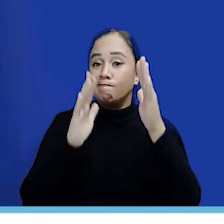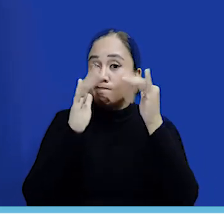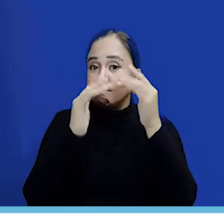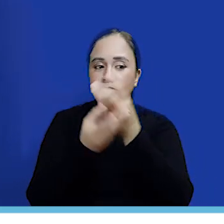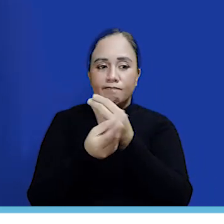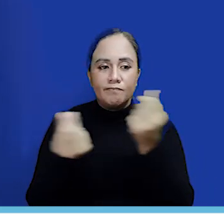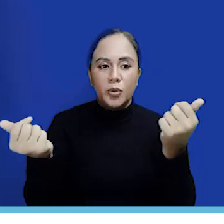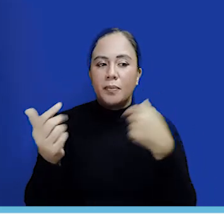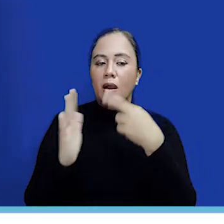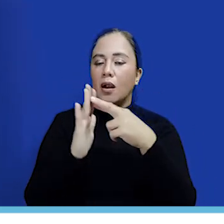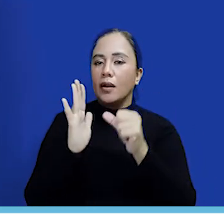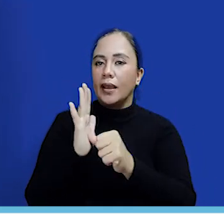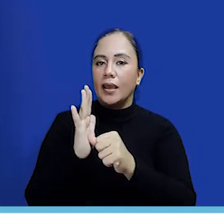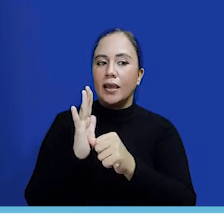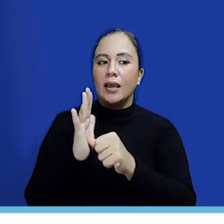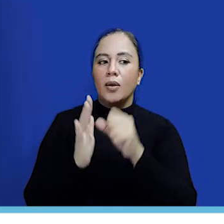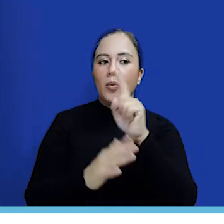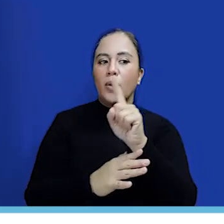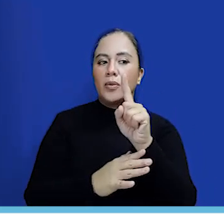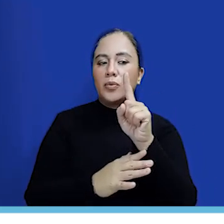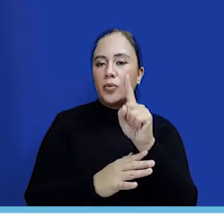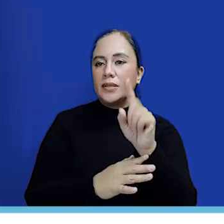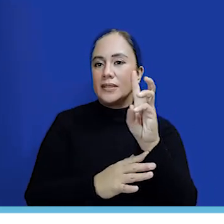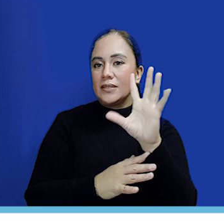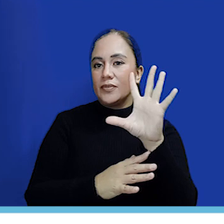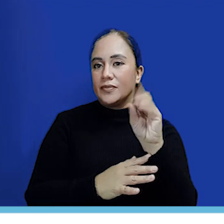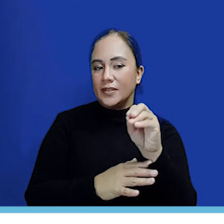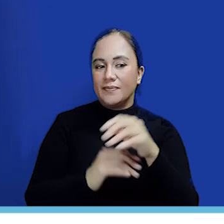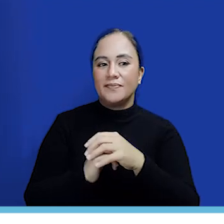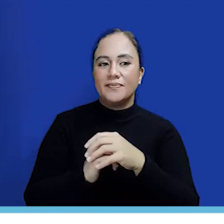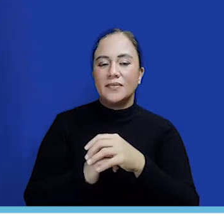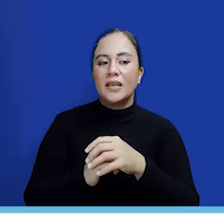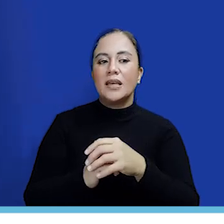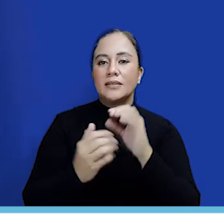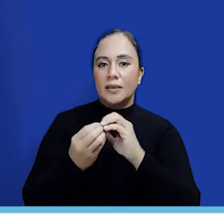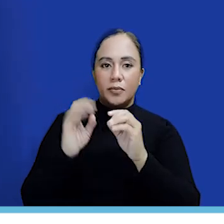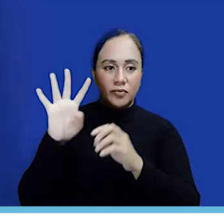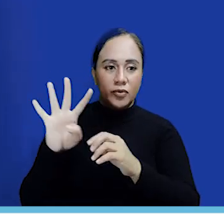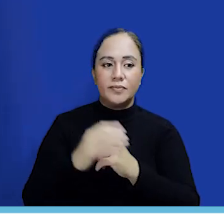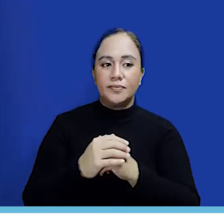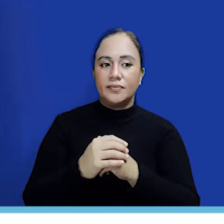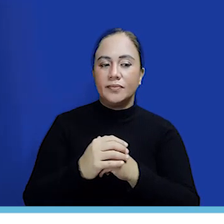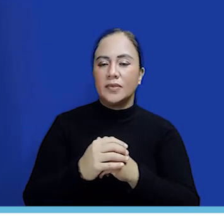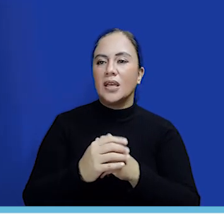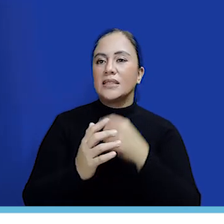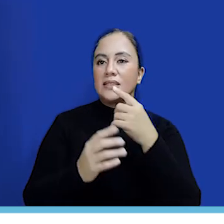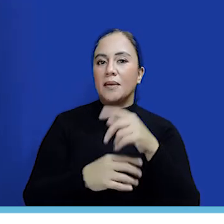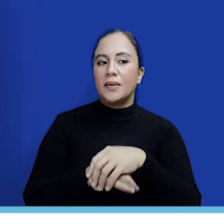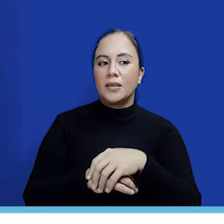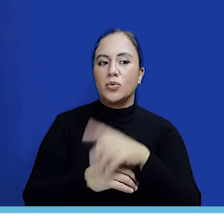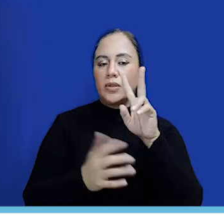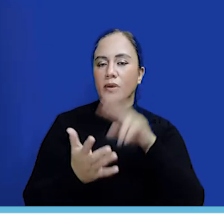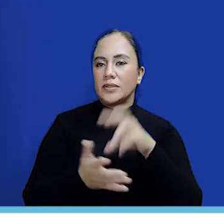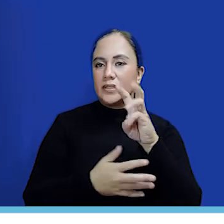is hopefully addressed by Republic Act 11650. Number 4.